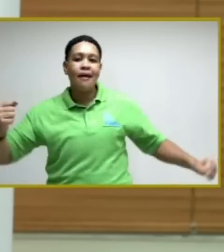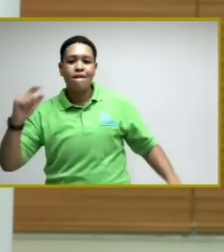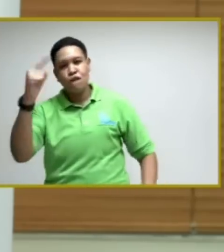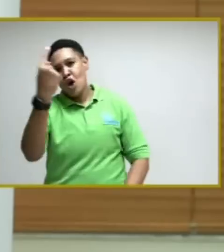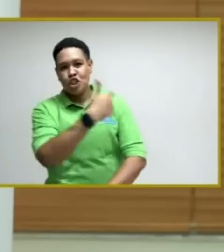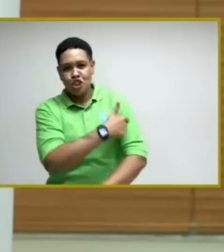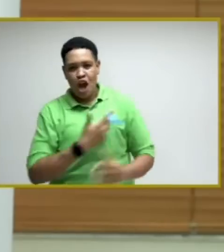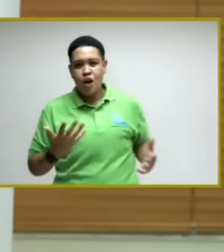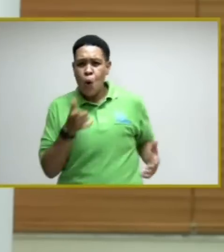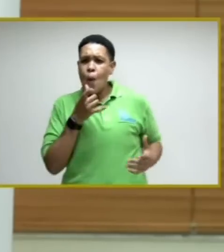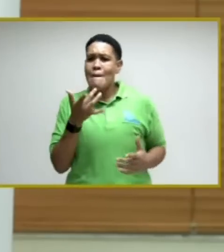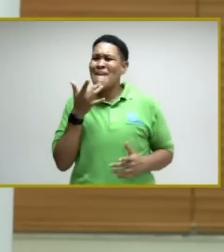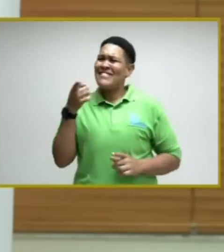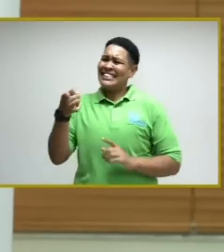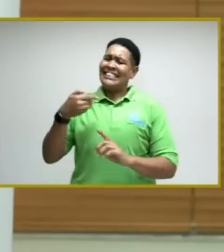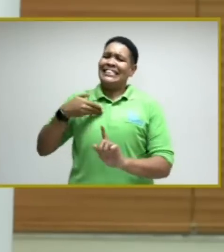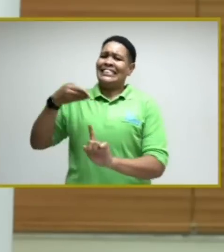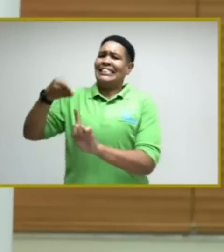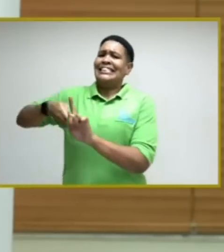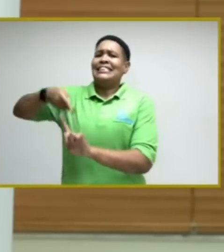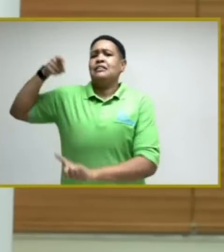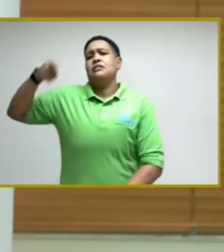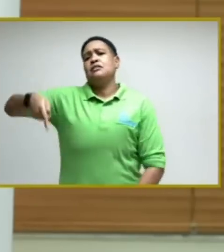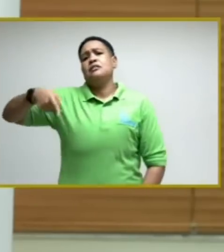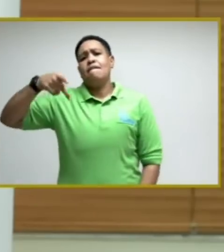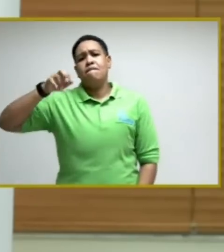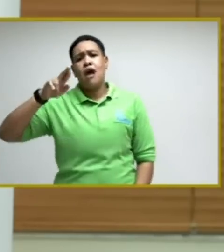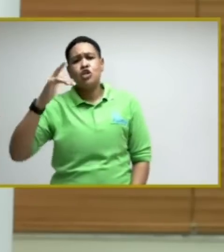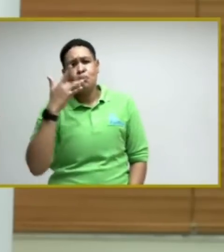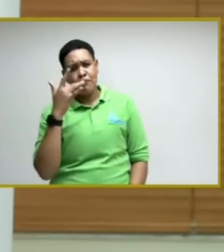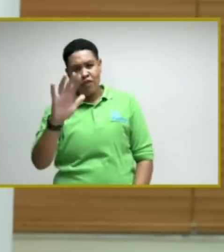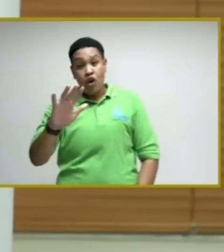that particular brand. Of course, it